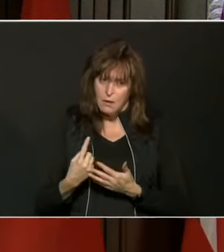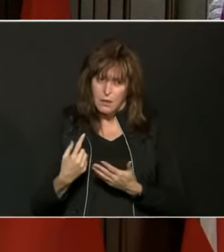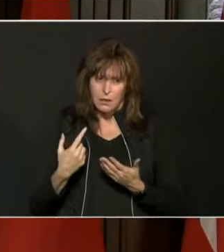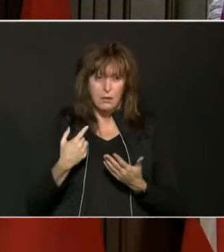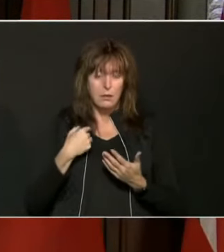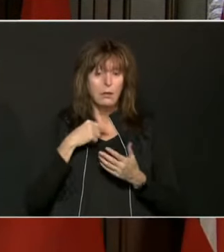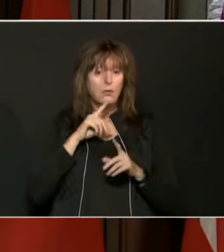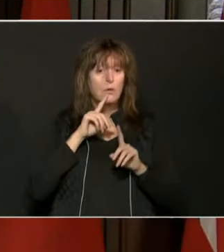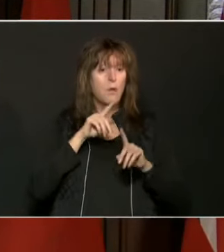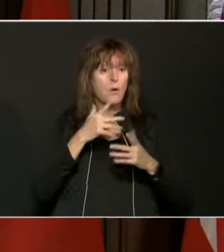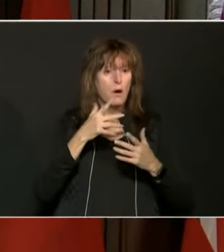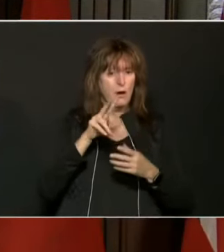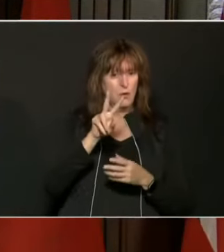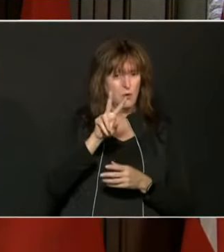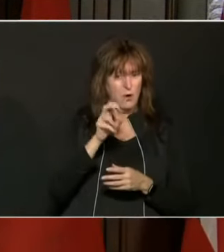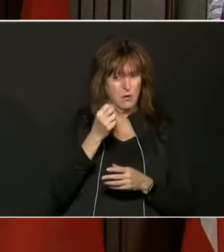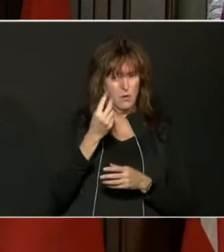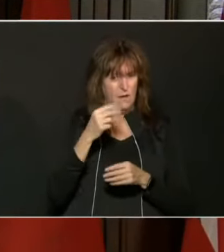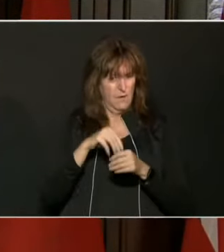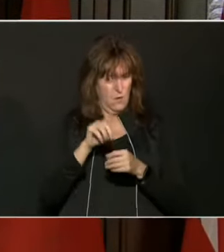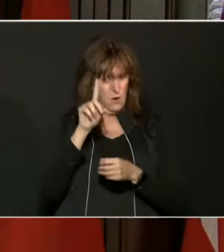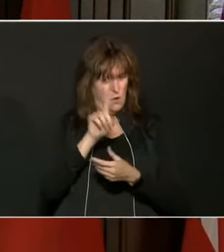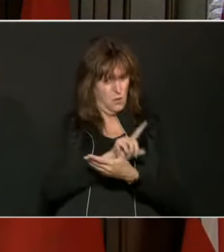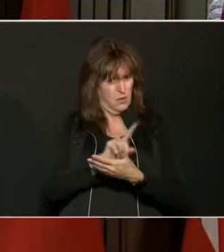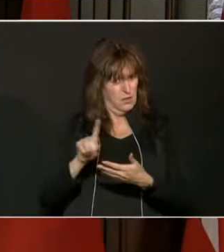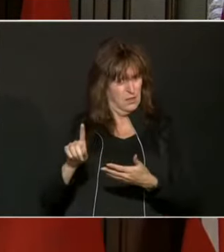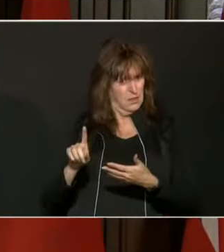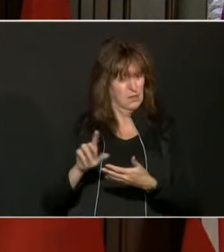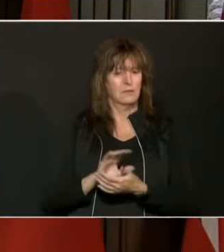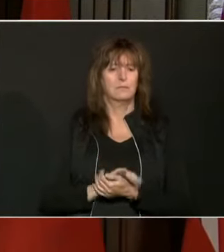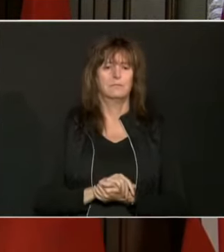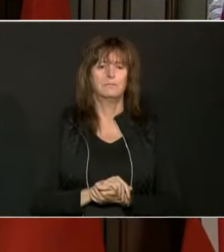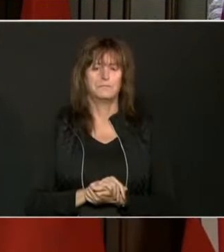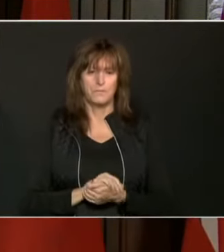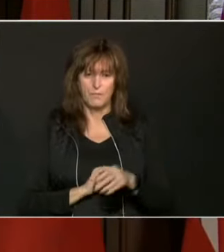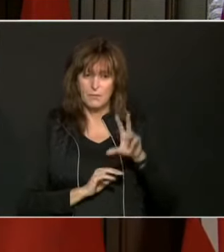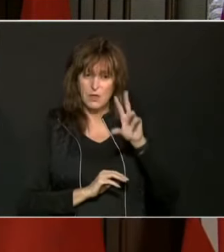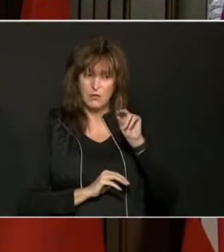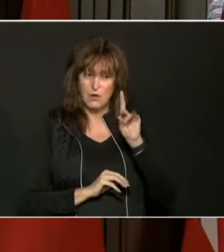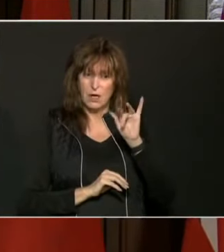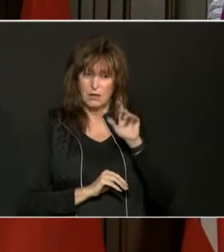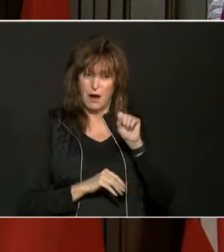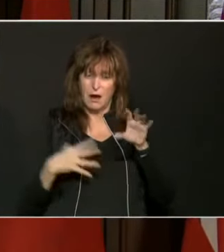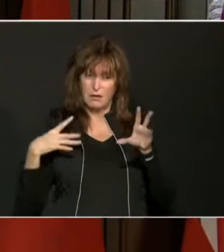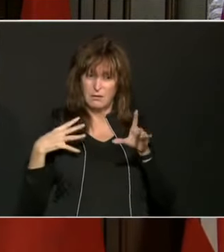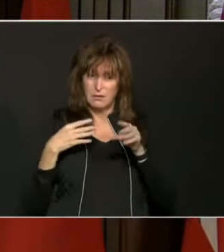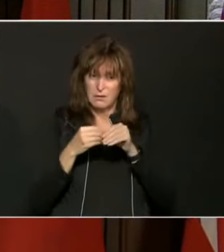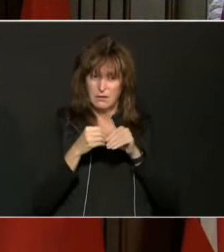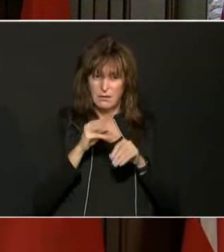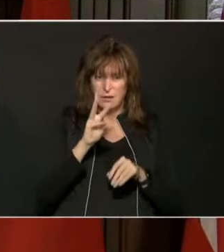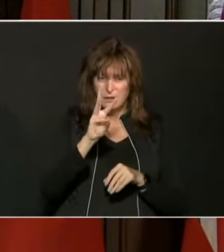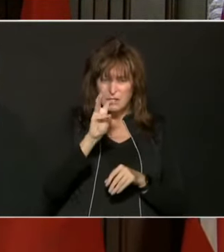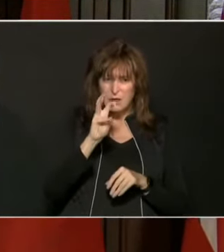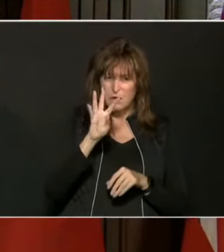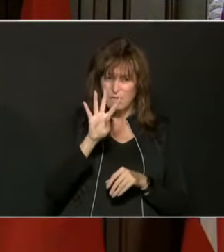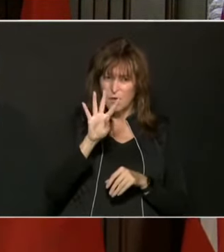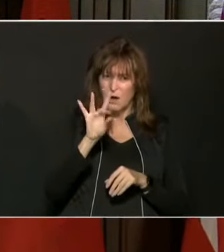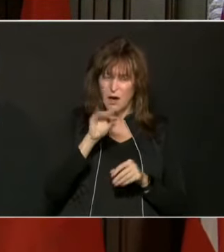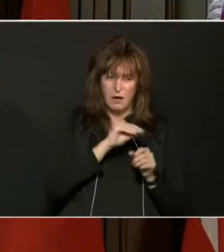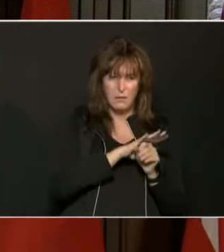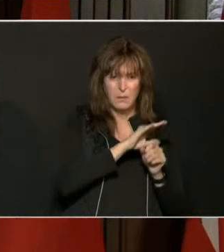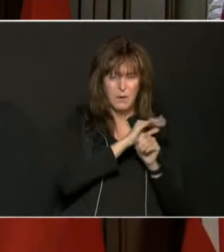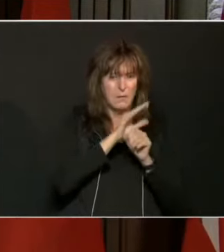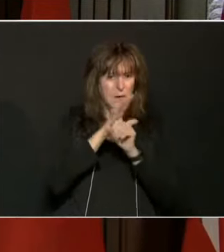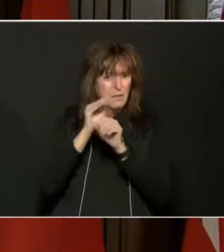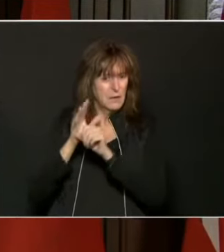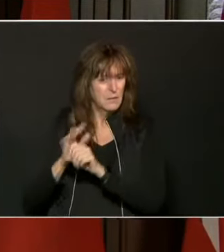week period of time, and over 30 days, 748. I also just want to take a moment and speak to what Dr. Brown had spoken